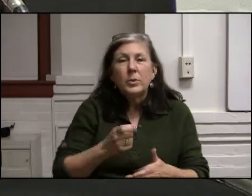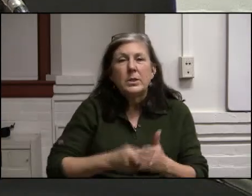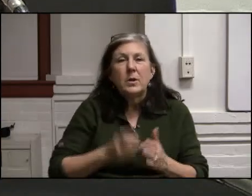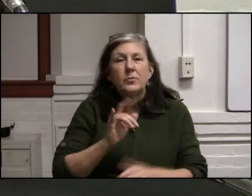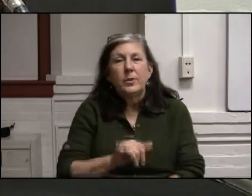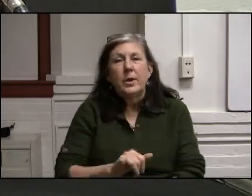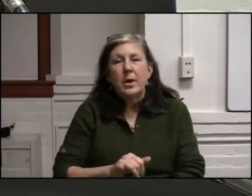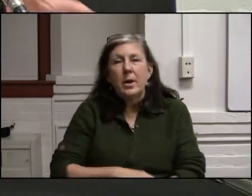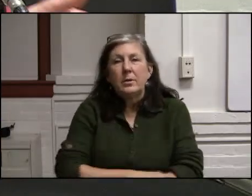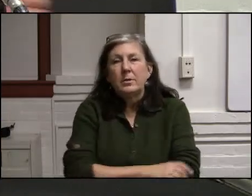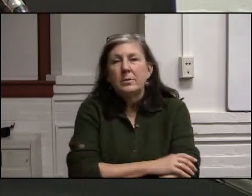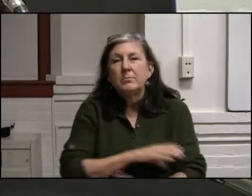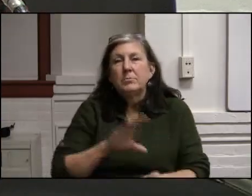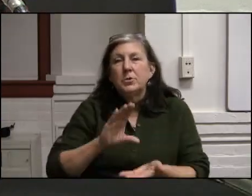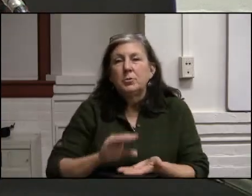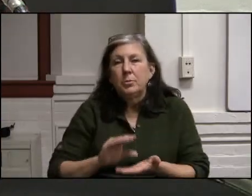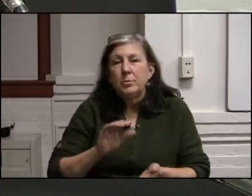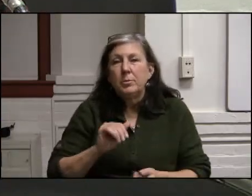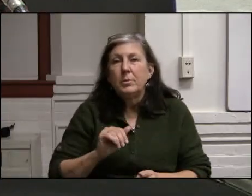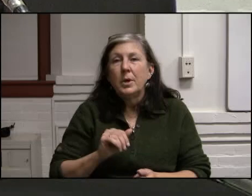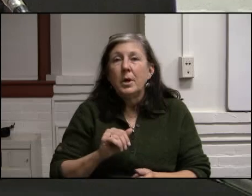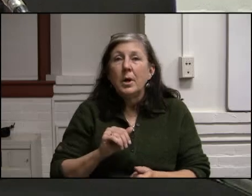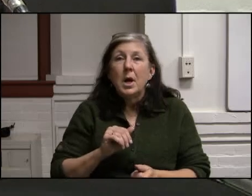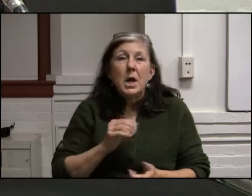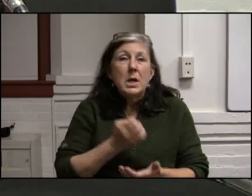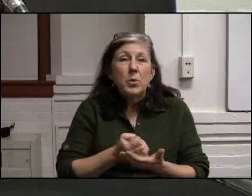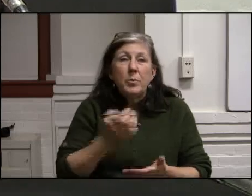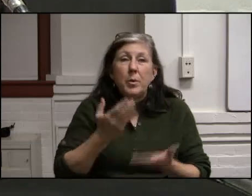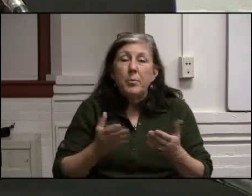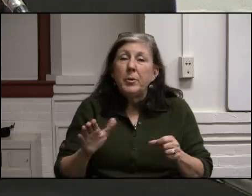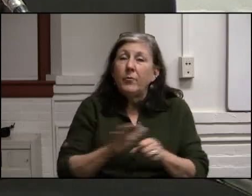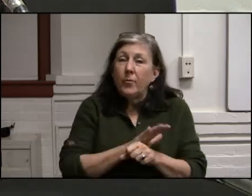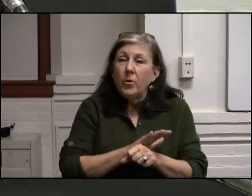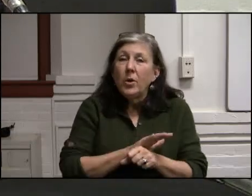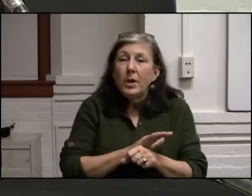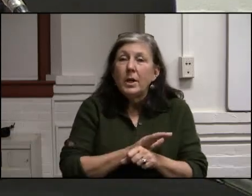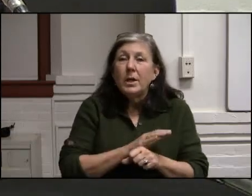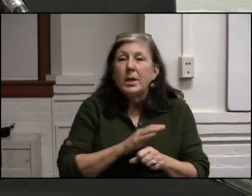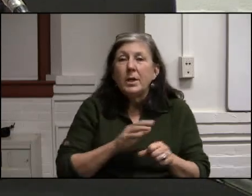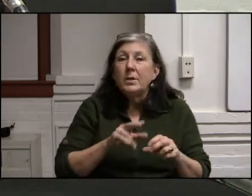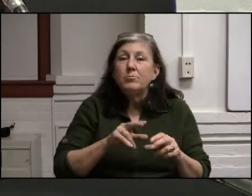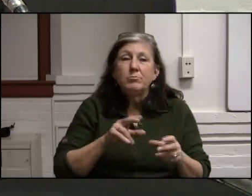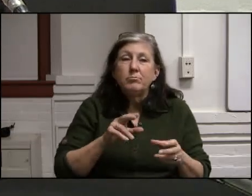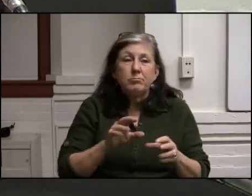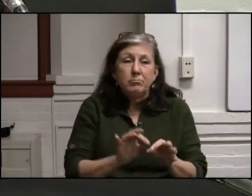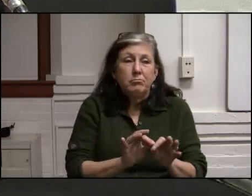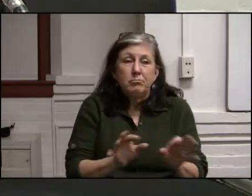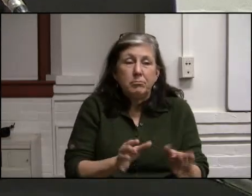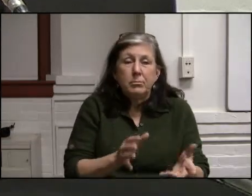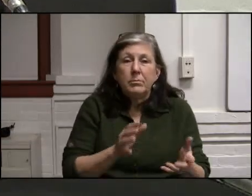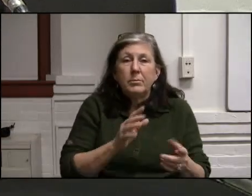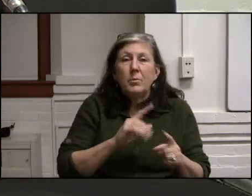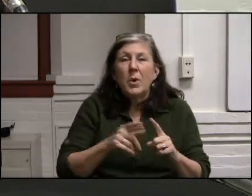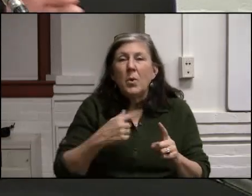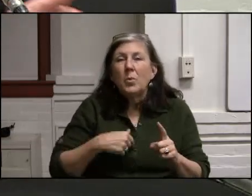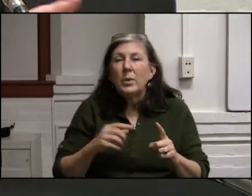The equipment may be fully depreciated, but however, we assess that at